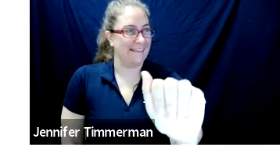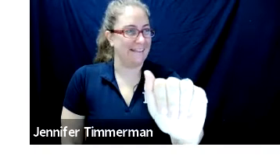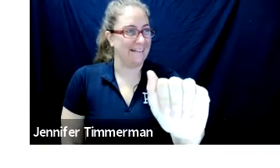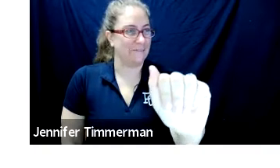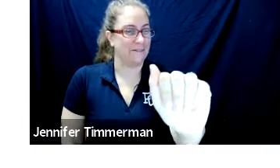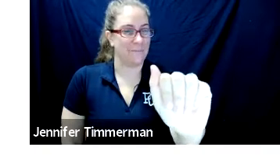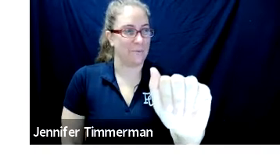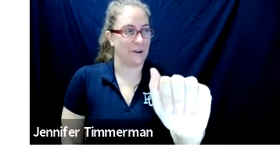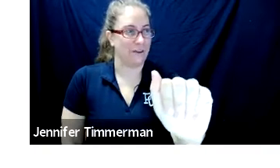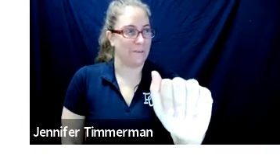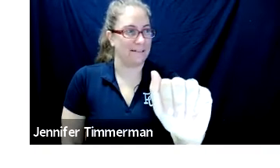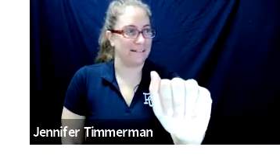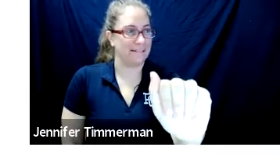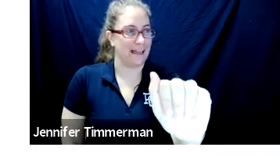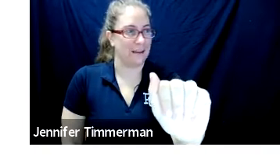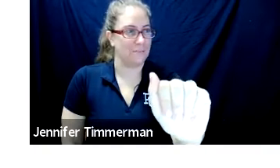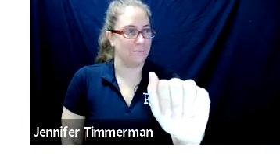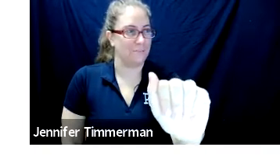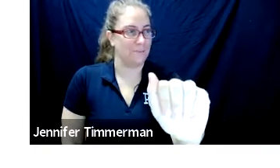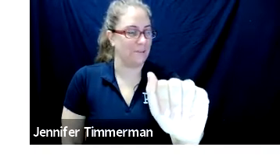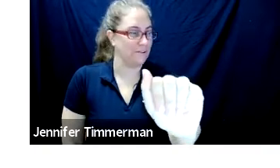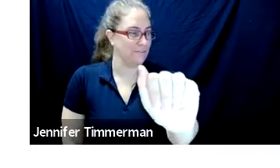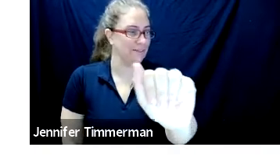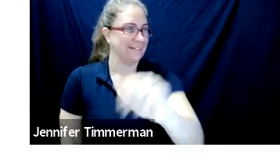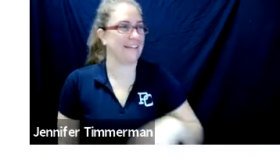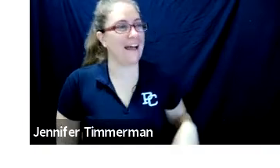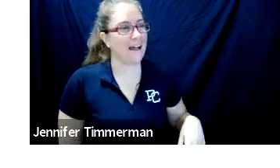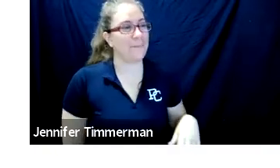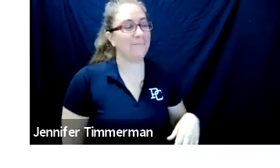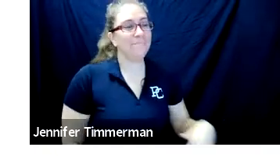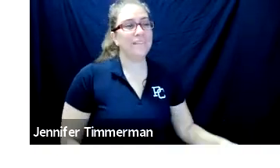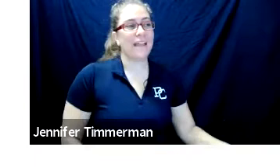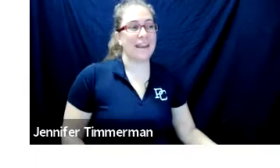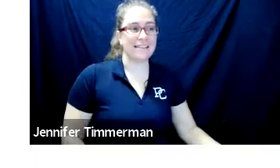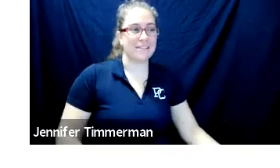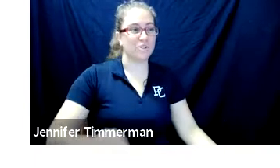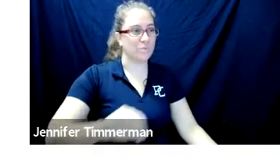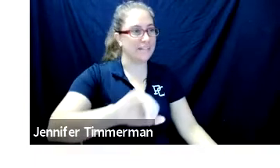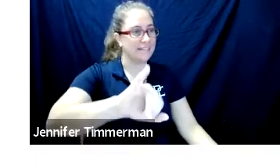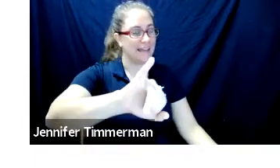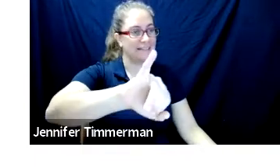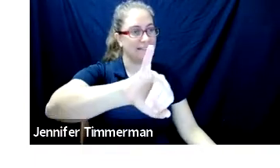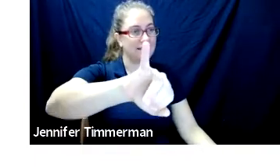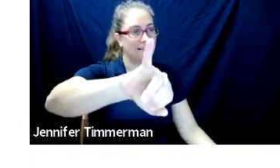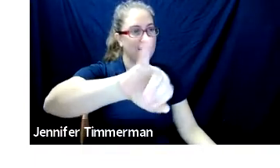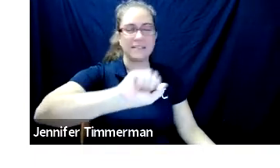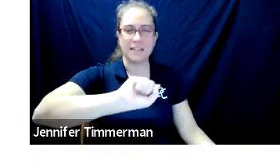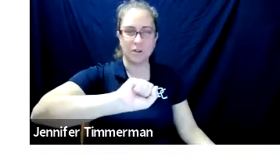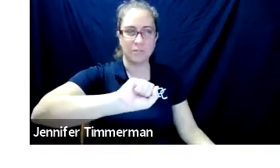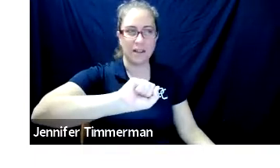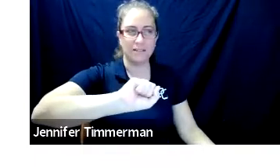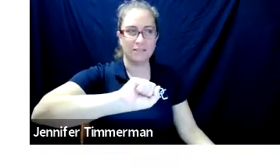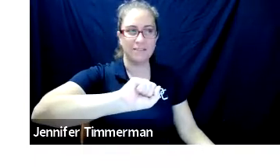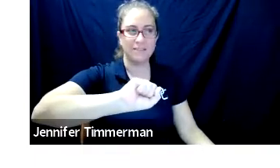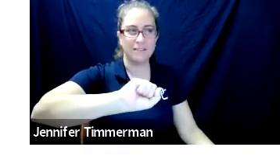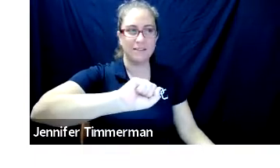A. We'll bring our thumb out to the side. Beautiful. Good job. And I see Jerice next. Am I saying your name